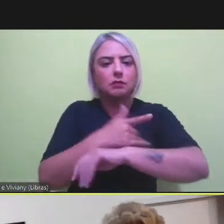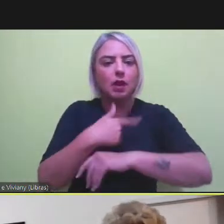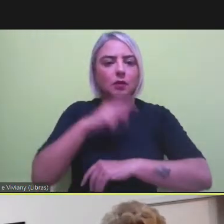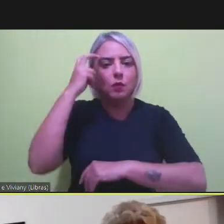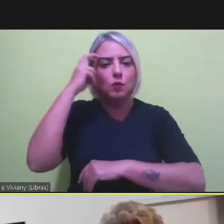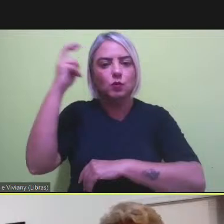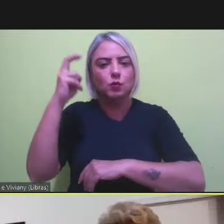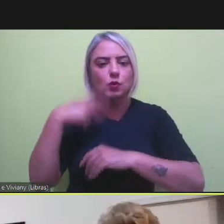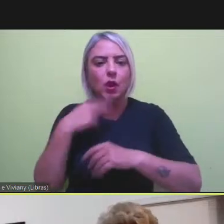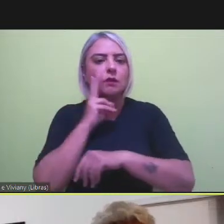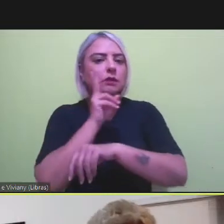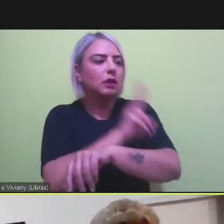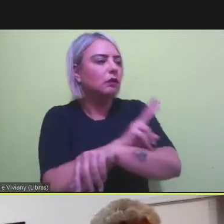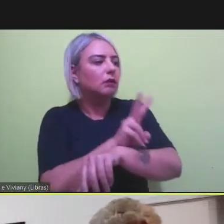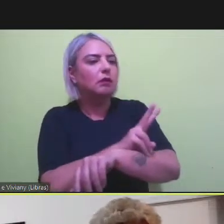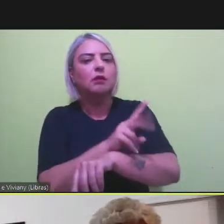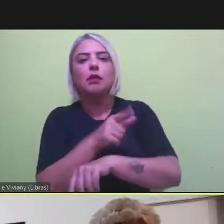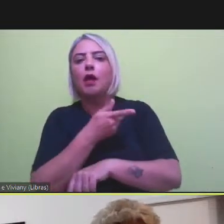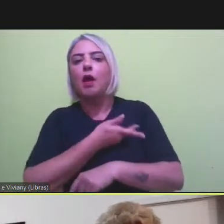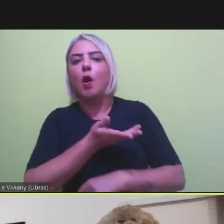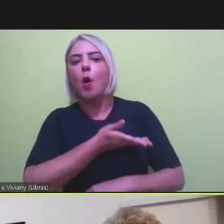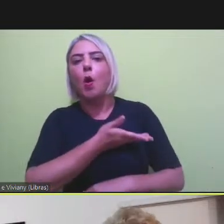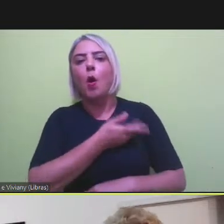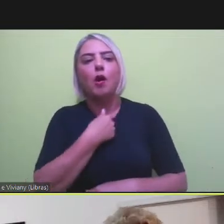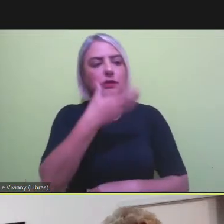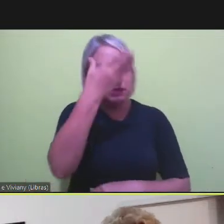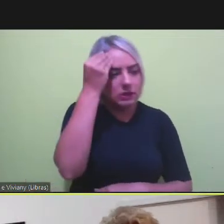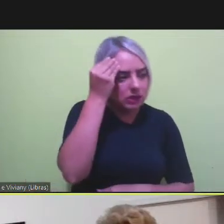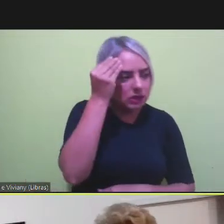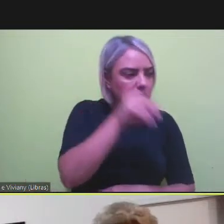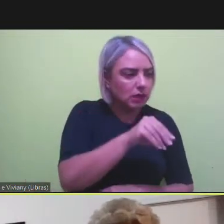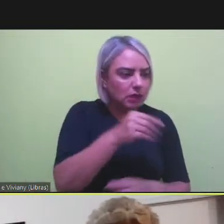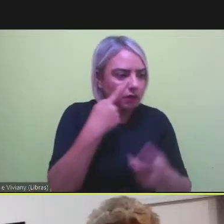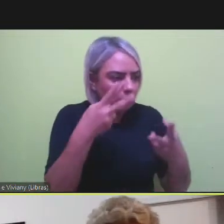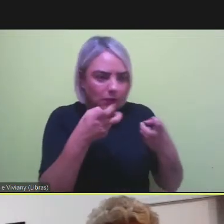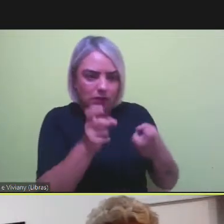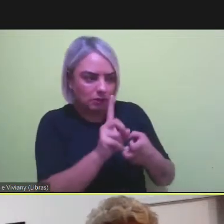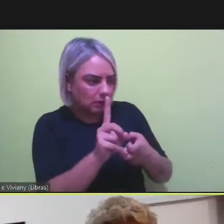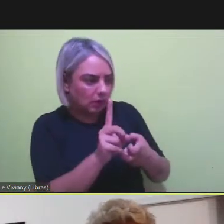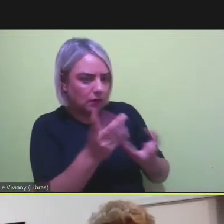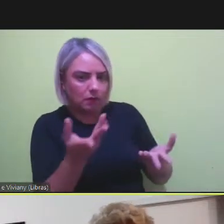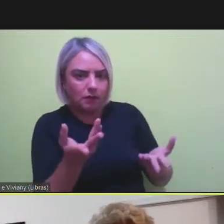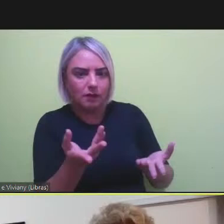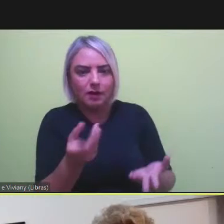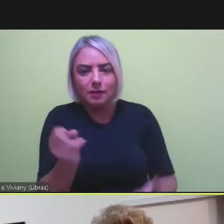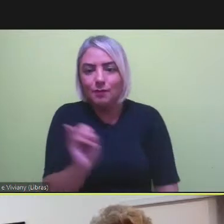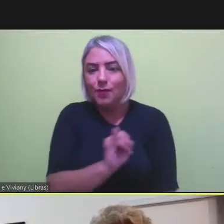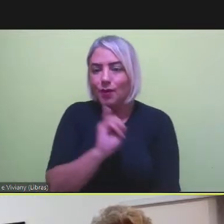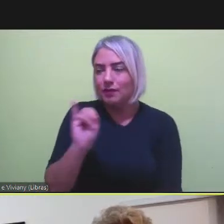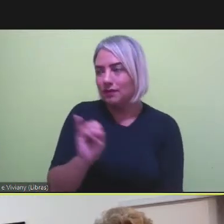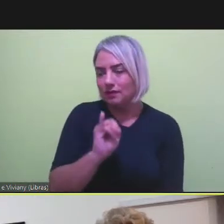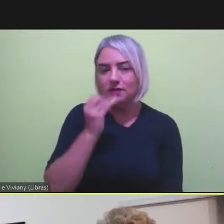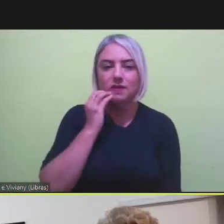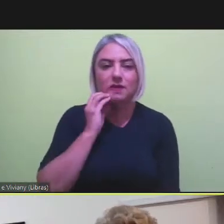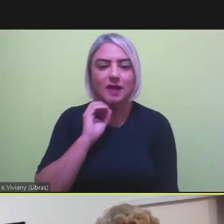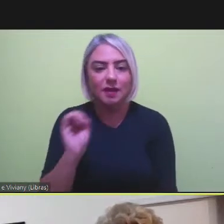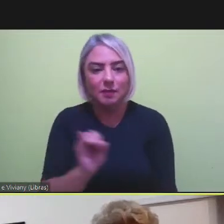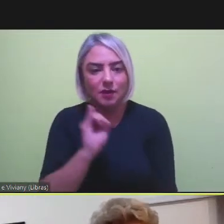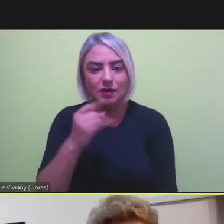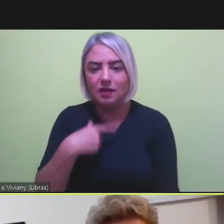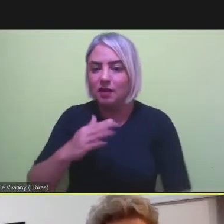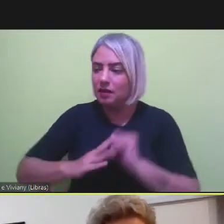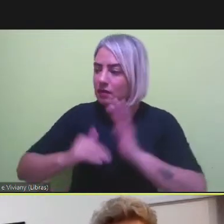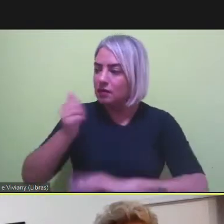should develop a culture and practice to monitor their colleague, to say, you know what, you forgot. It's fundamental for them to have